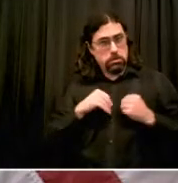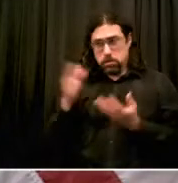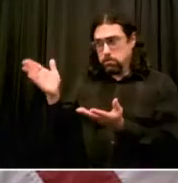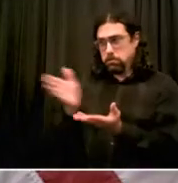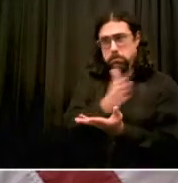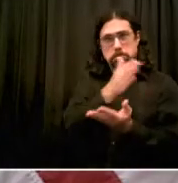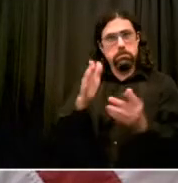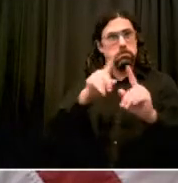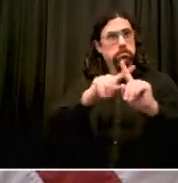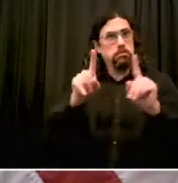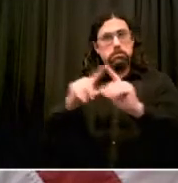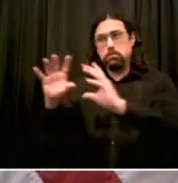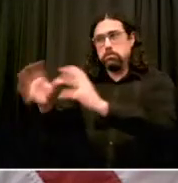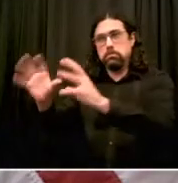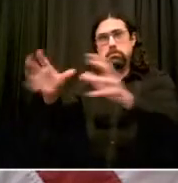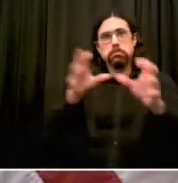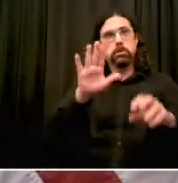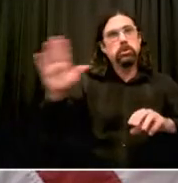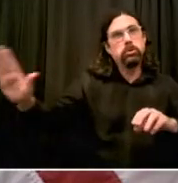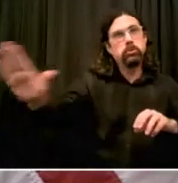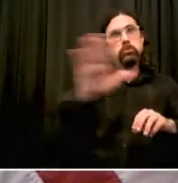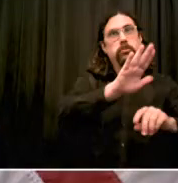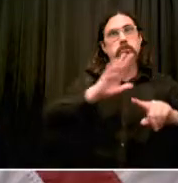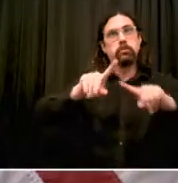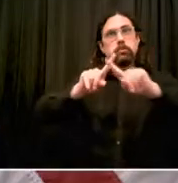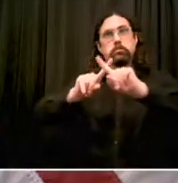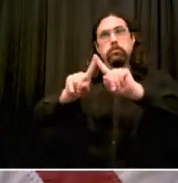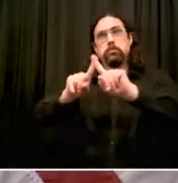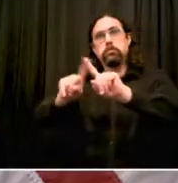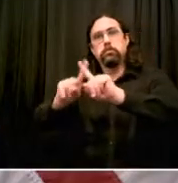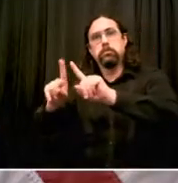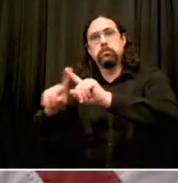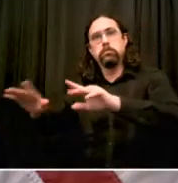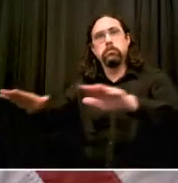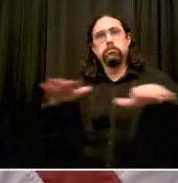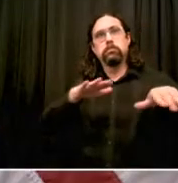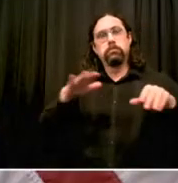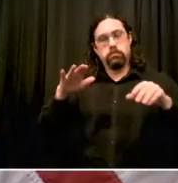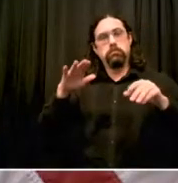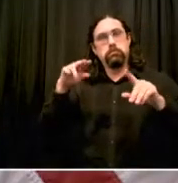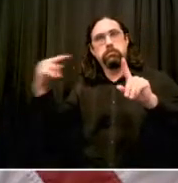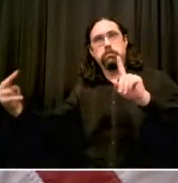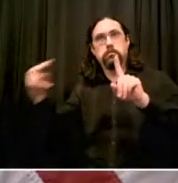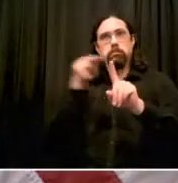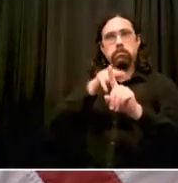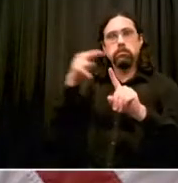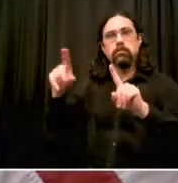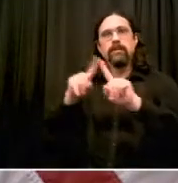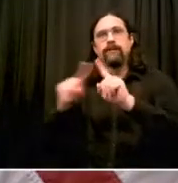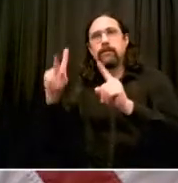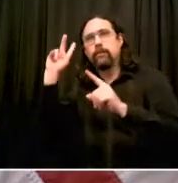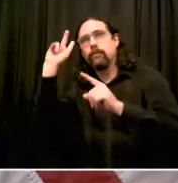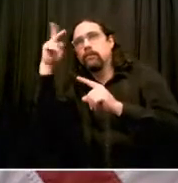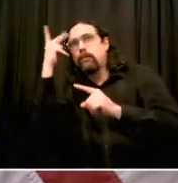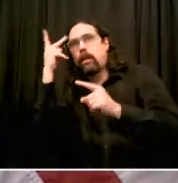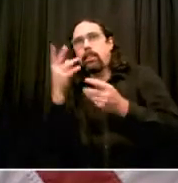been devalued for centuries, and that can't go on. I think it transcends any notion of politics.